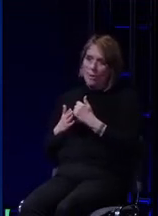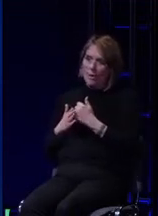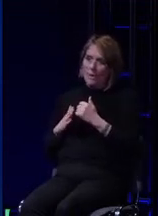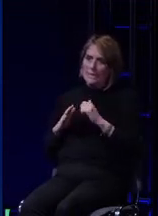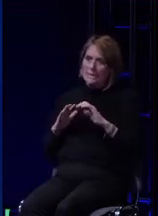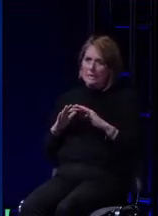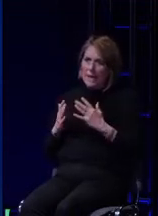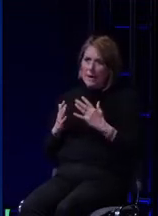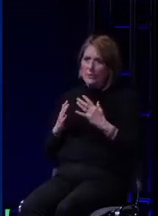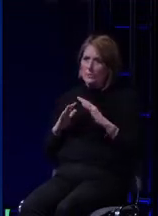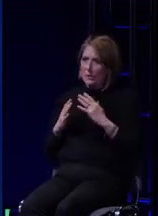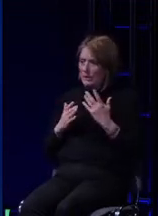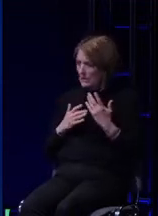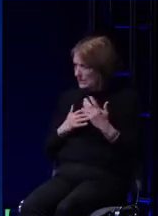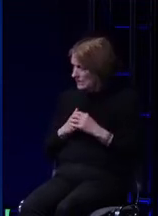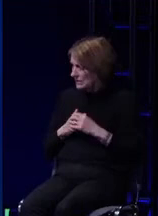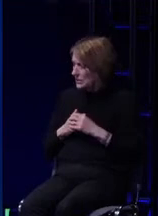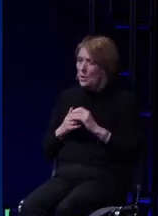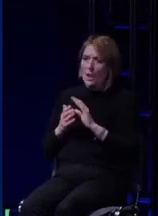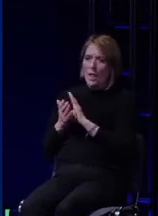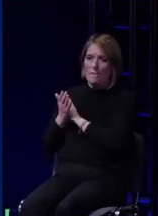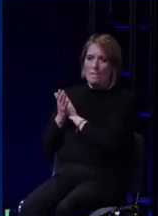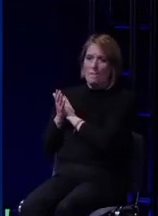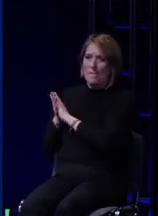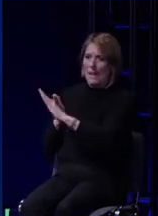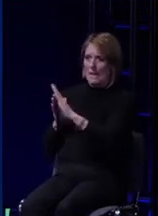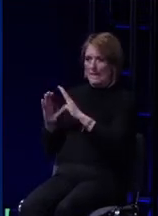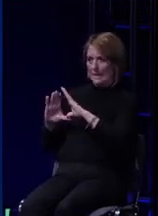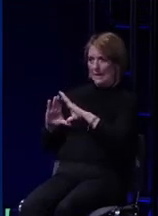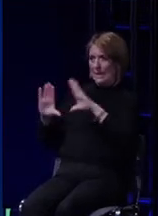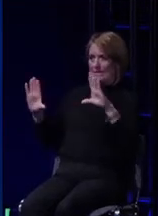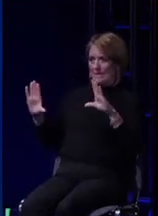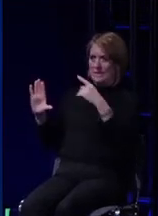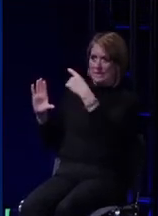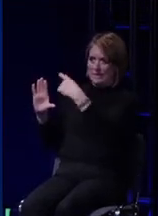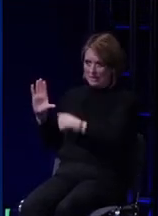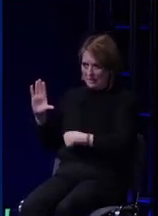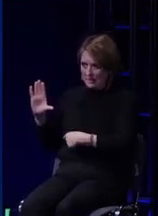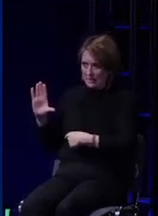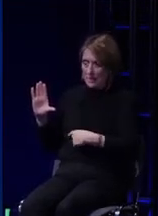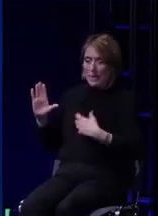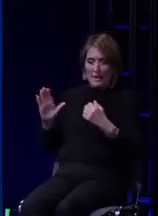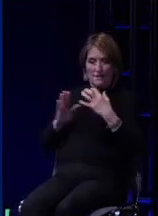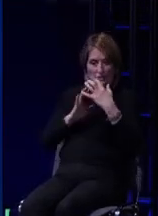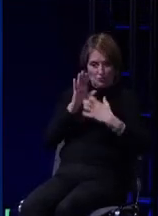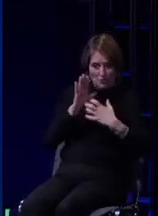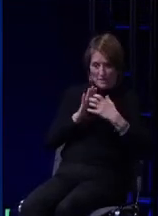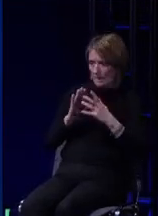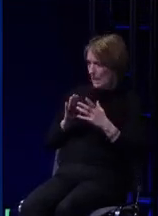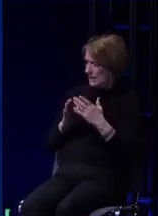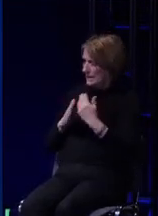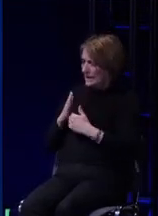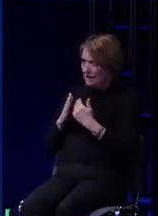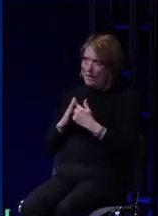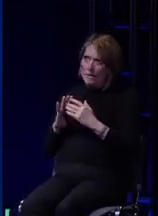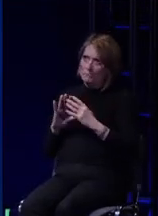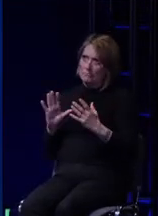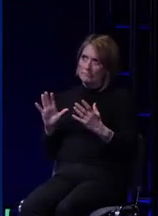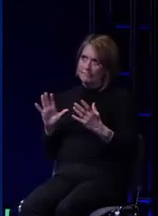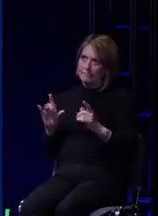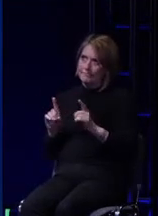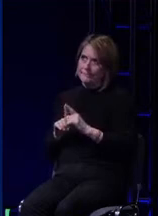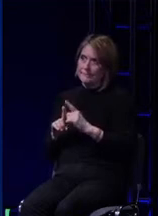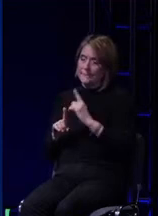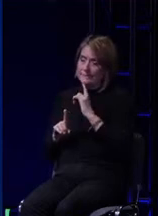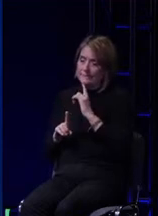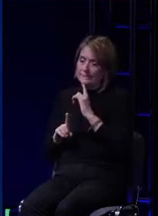building. So we always start with a blank canvas, and obviously we have the script, but there is never really necessarily, and I've